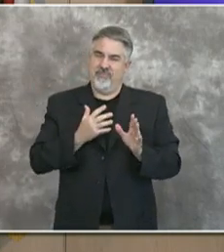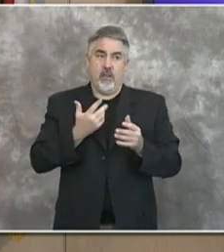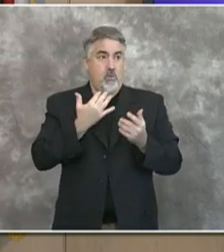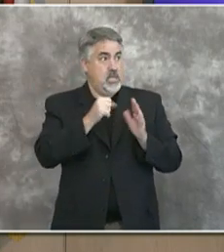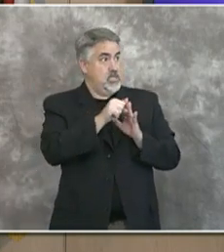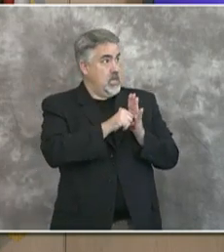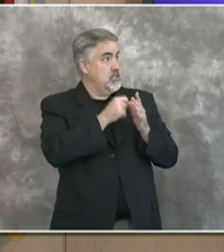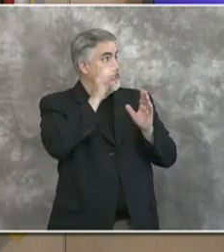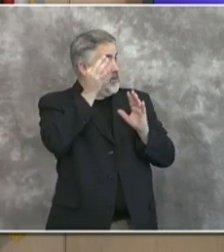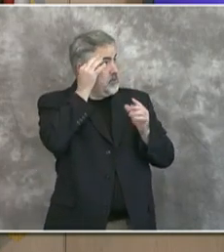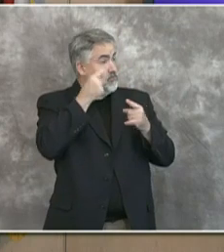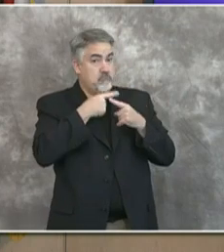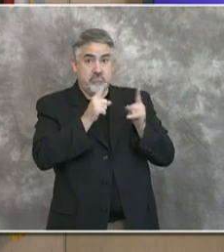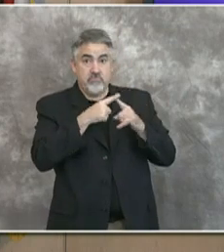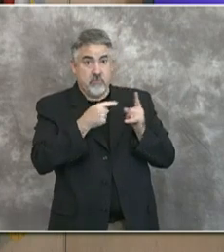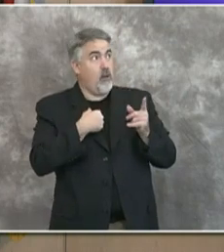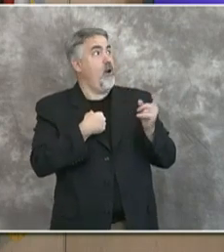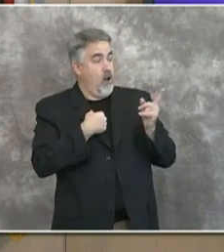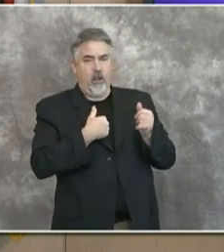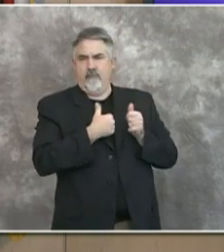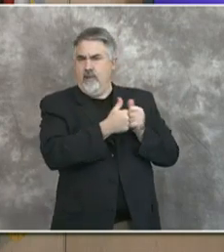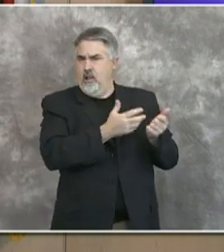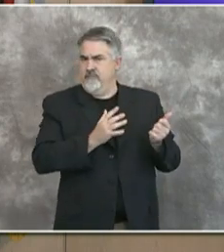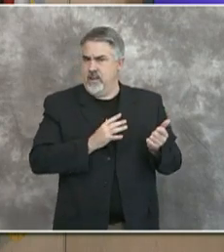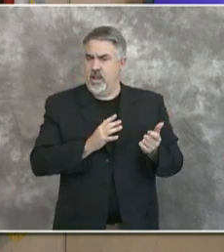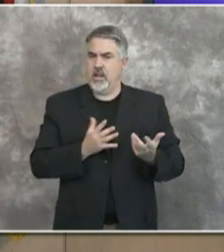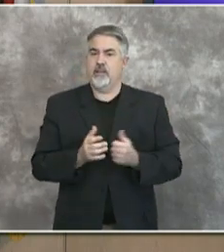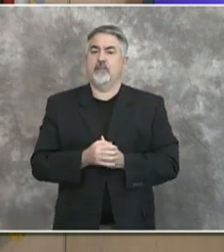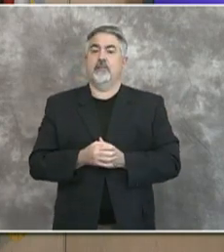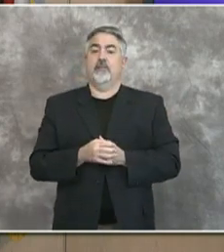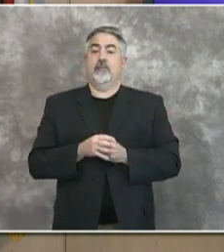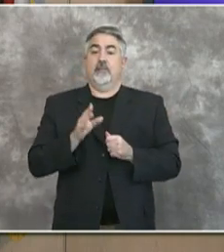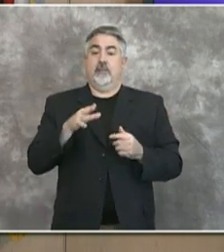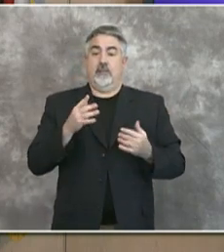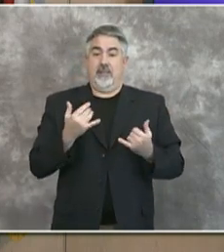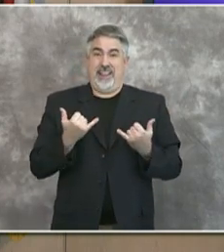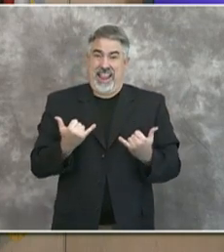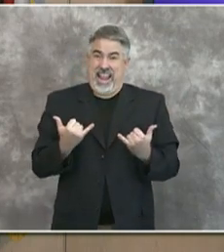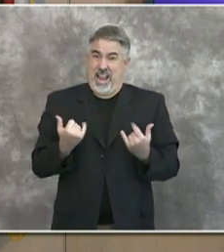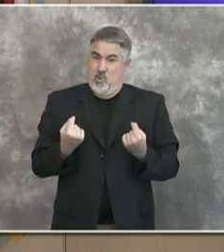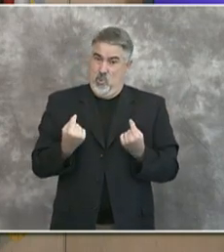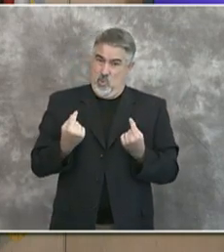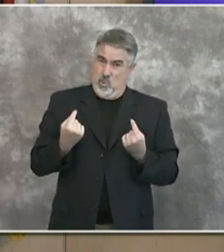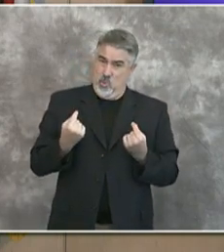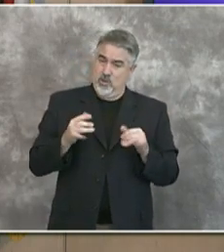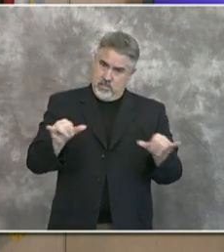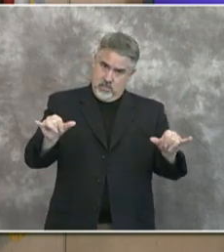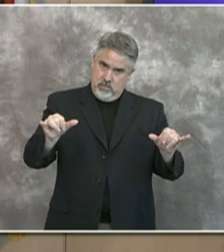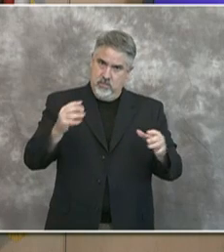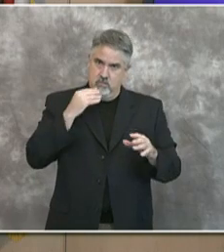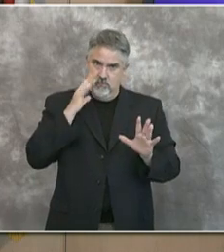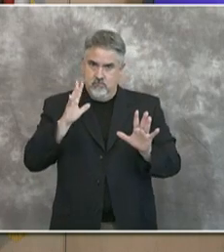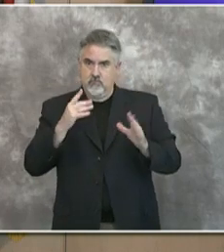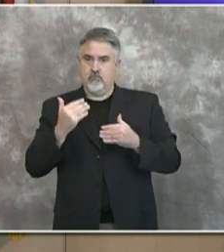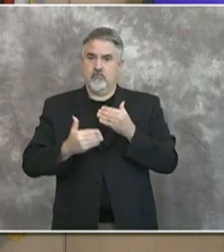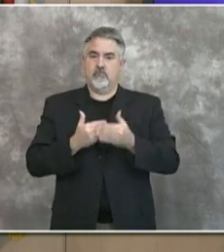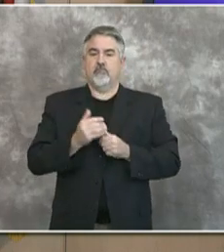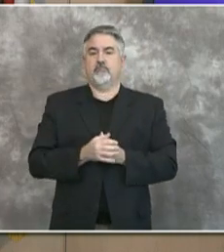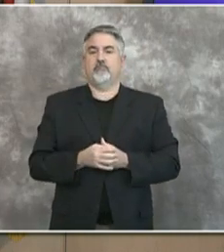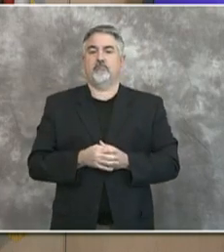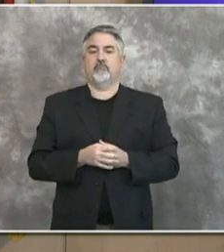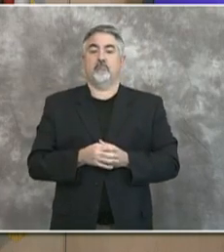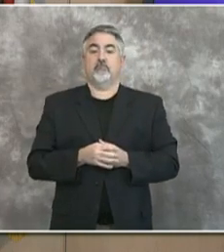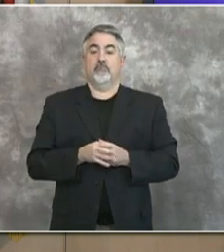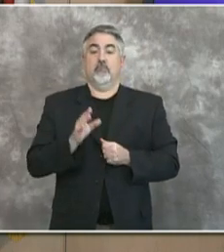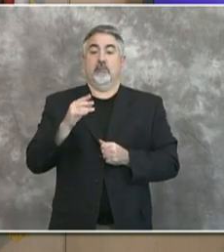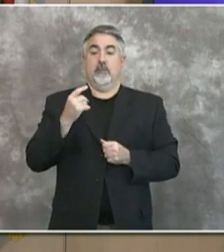the best interest of our entire county. It would be a great disservice to the citizens of San Diego County if we were to loosen only to